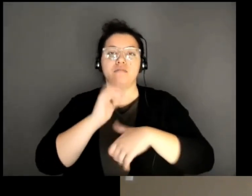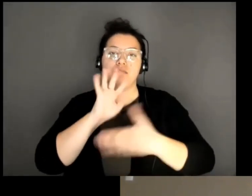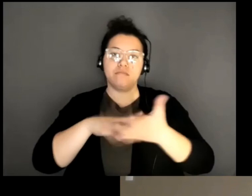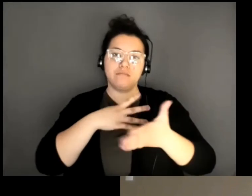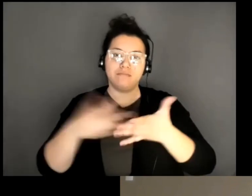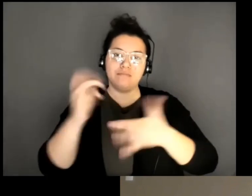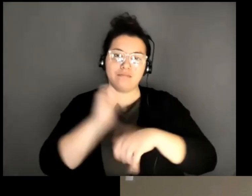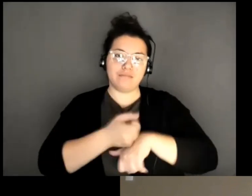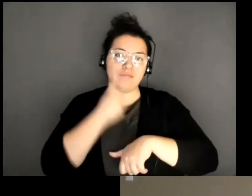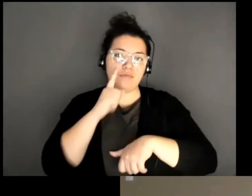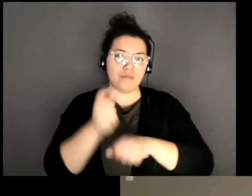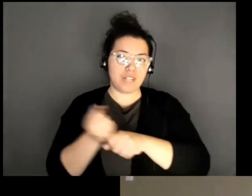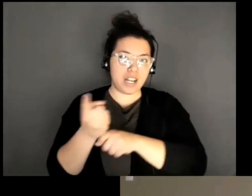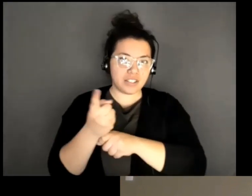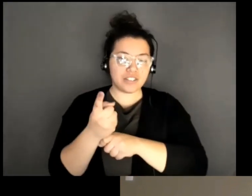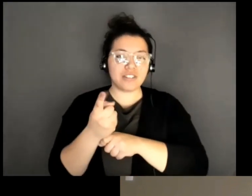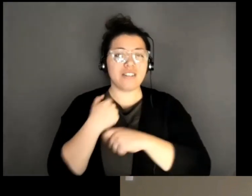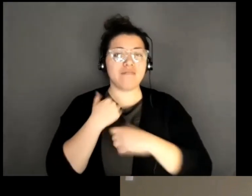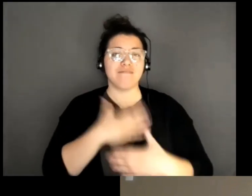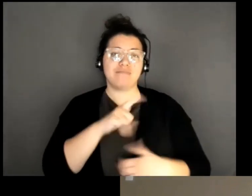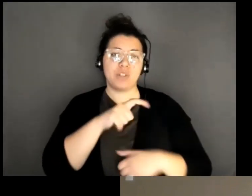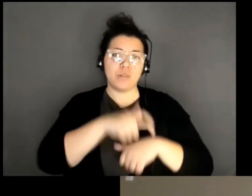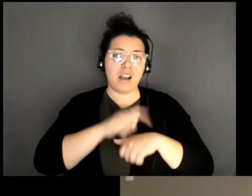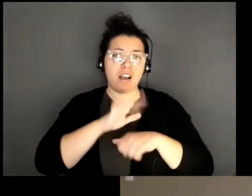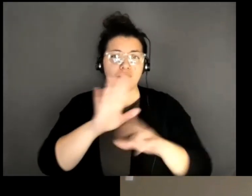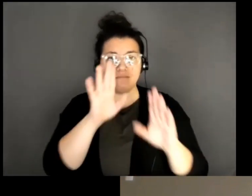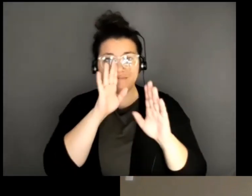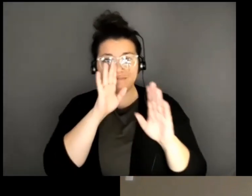appreciate your time and your attention, and